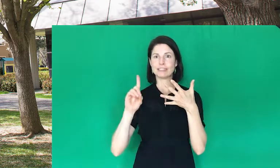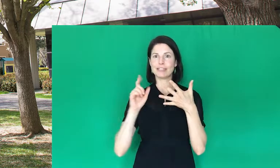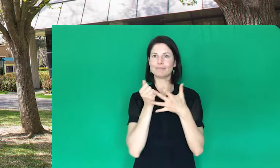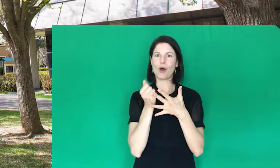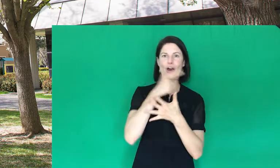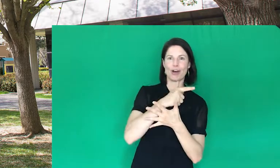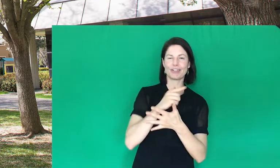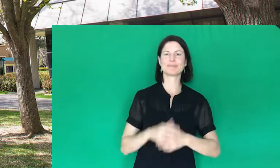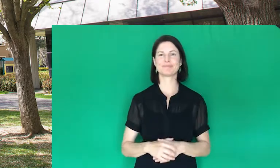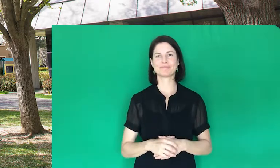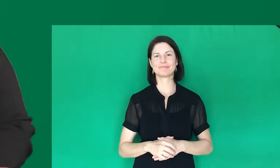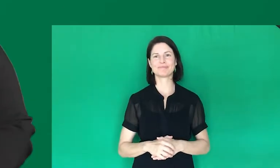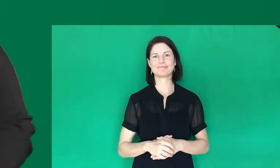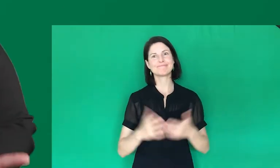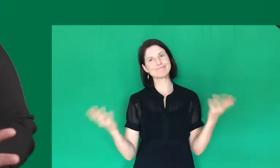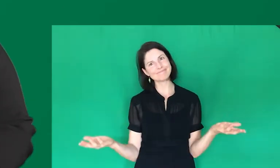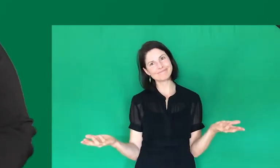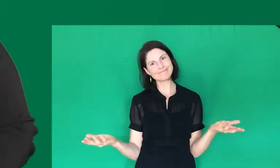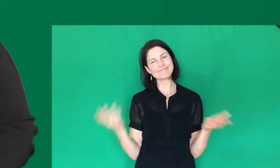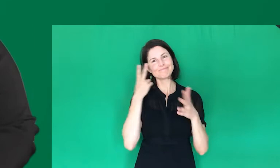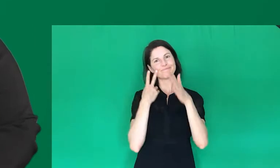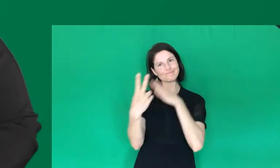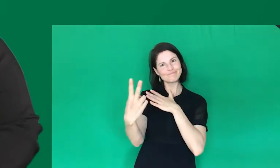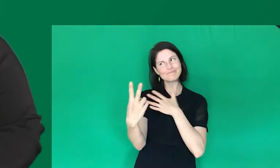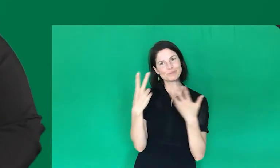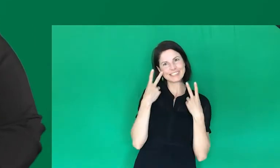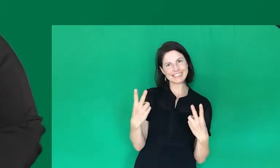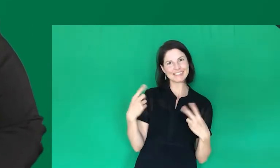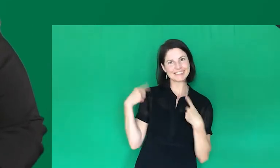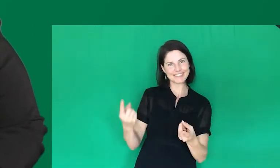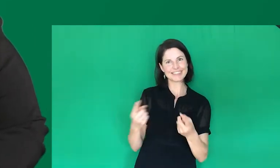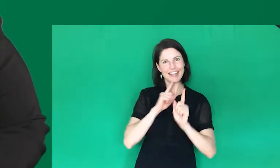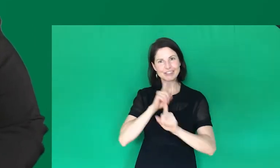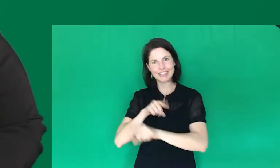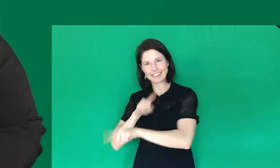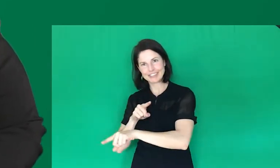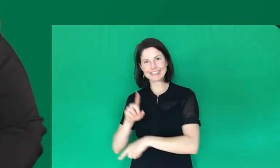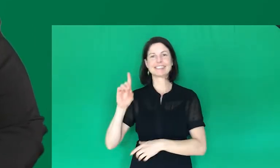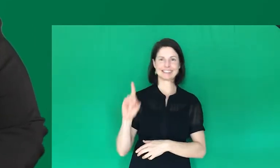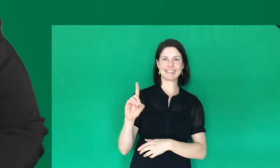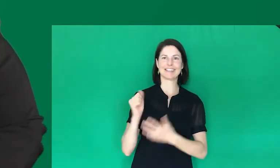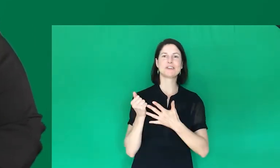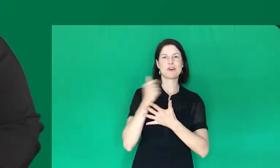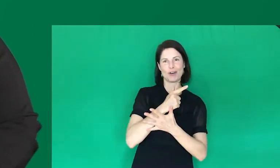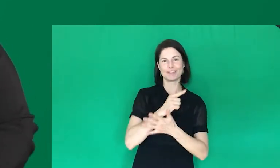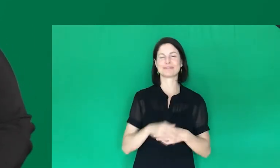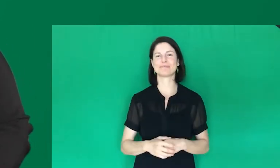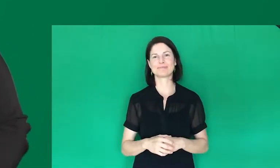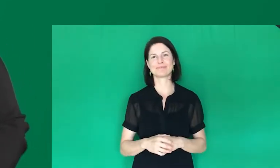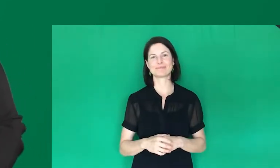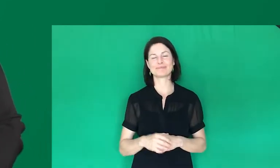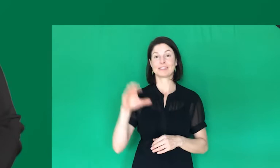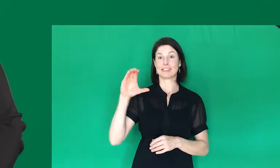D, all of the above? I'm sure you are all seeing a trend now. Yep, it's D, all of the above. So as you